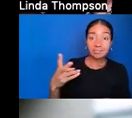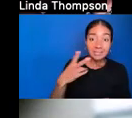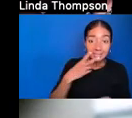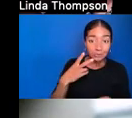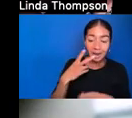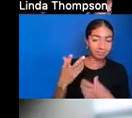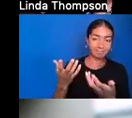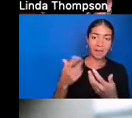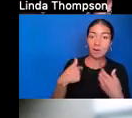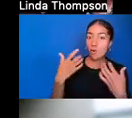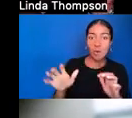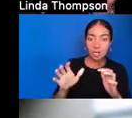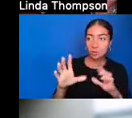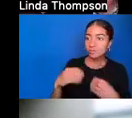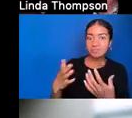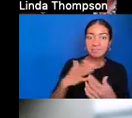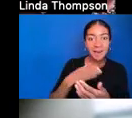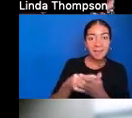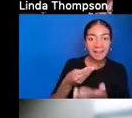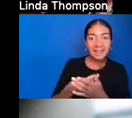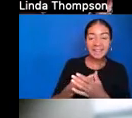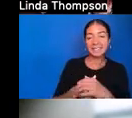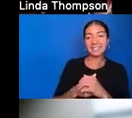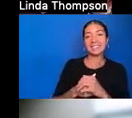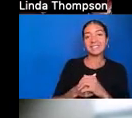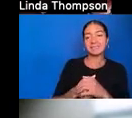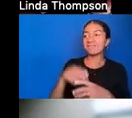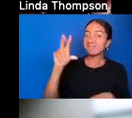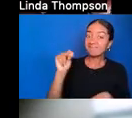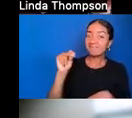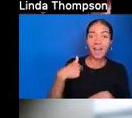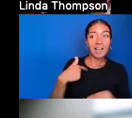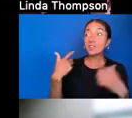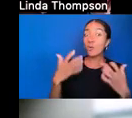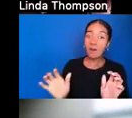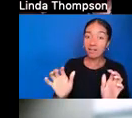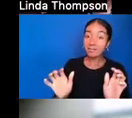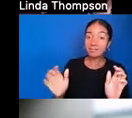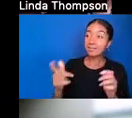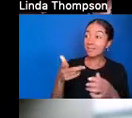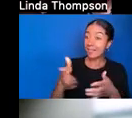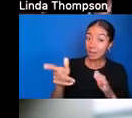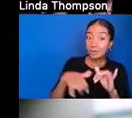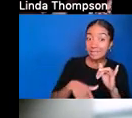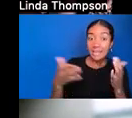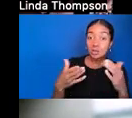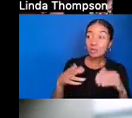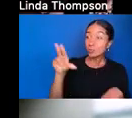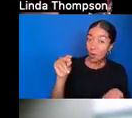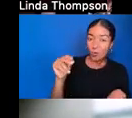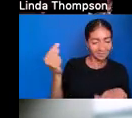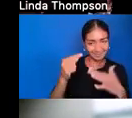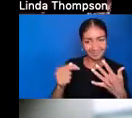to give you my money. No, I don't want to let you stay here. No, I don't.